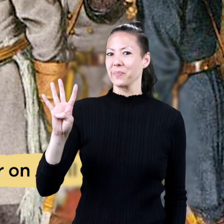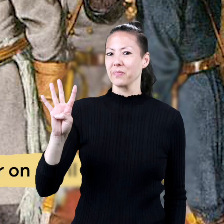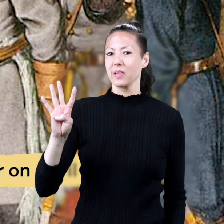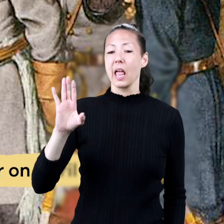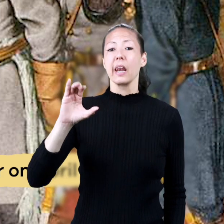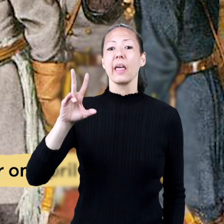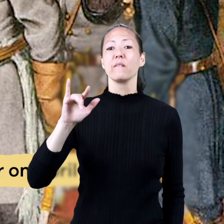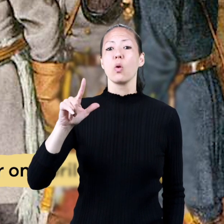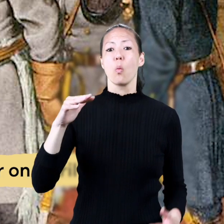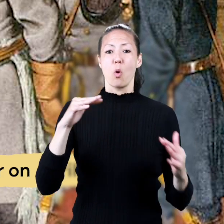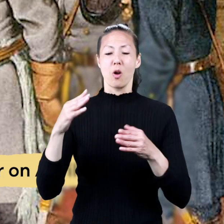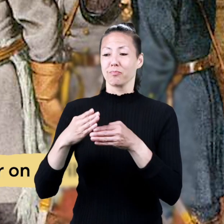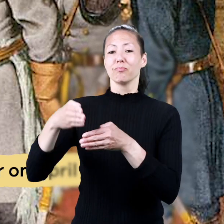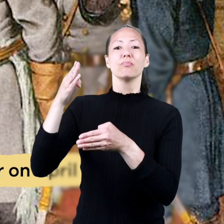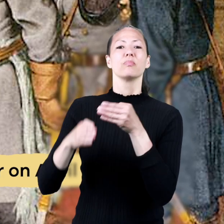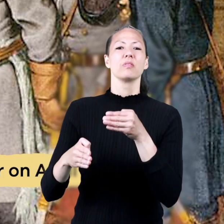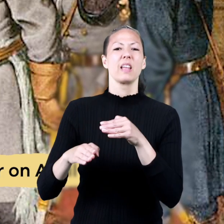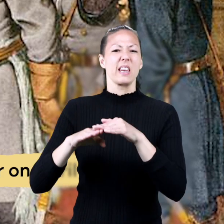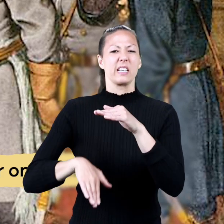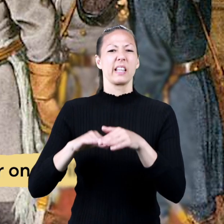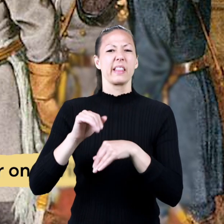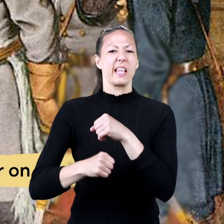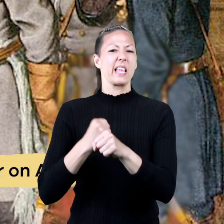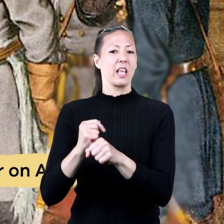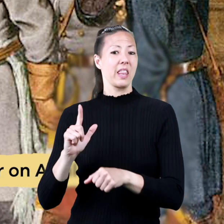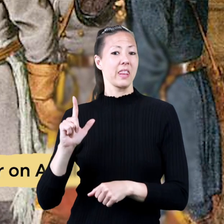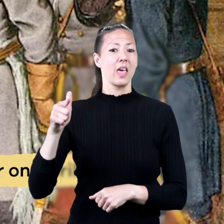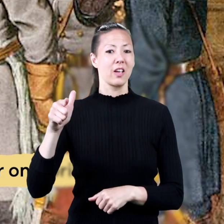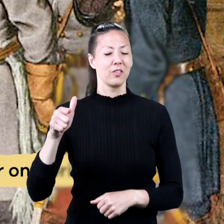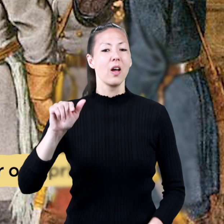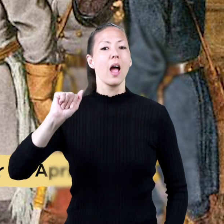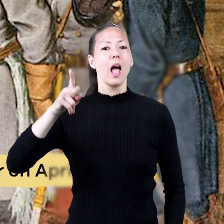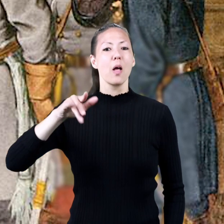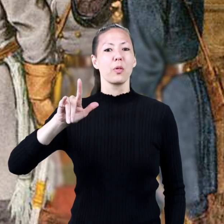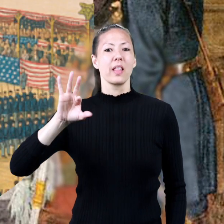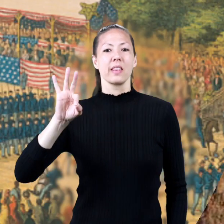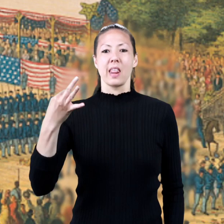than a year later, on April 9, 1865.